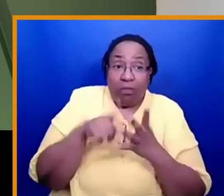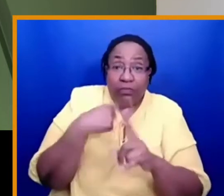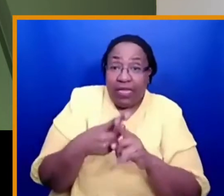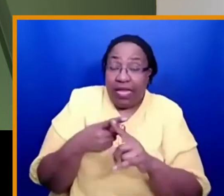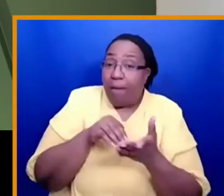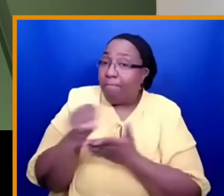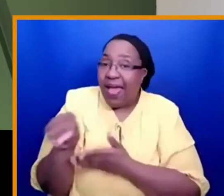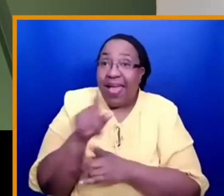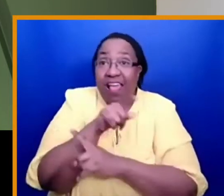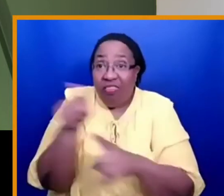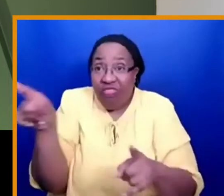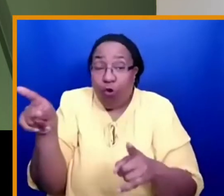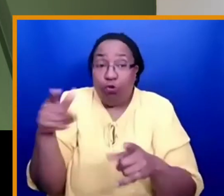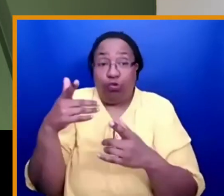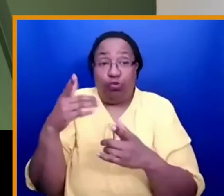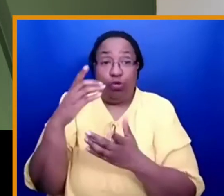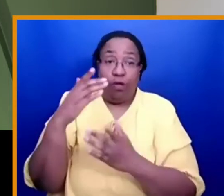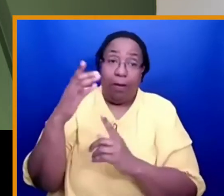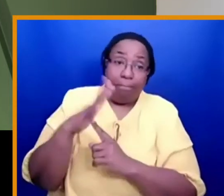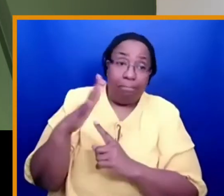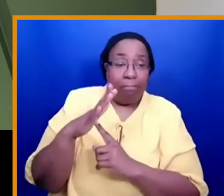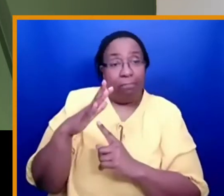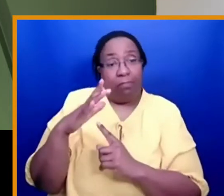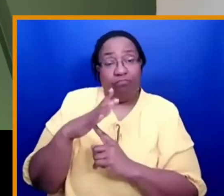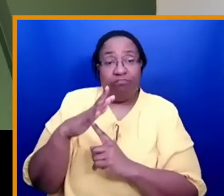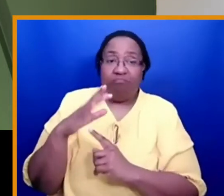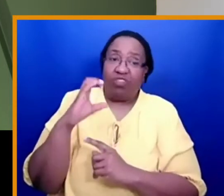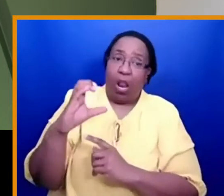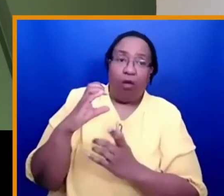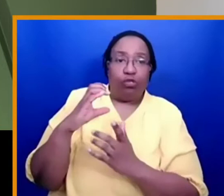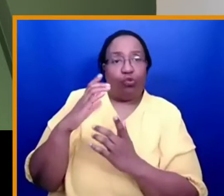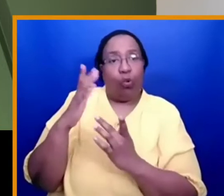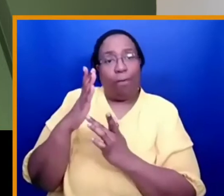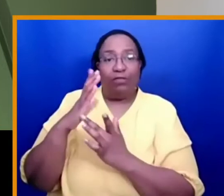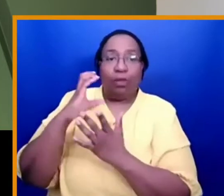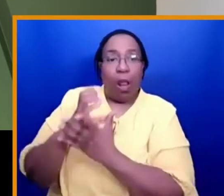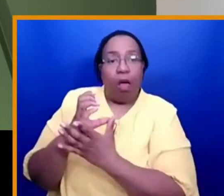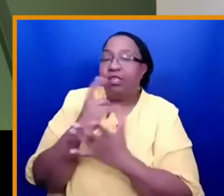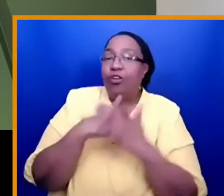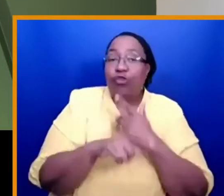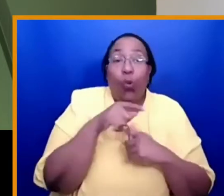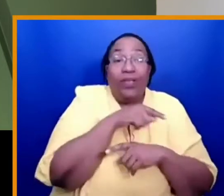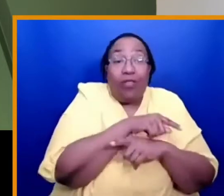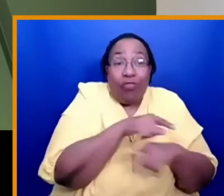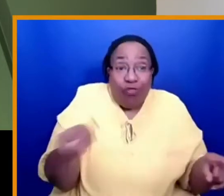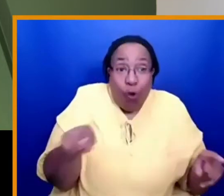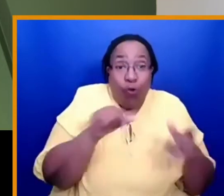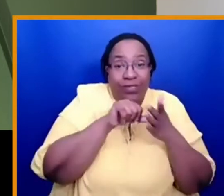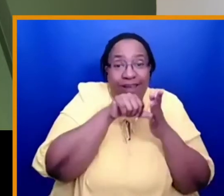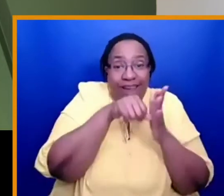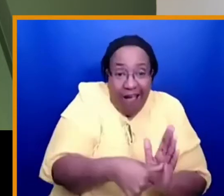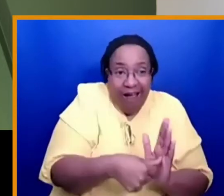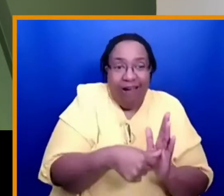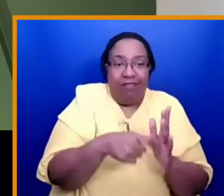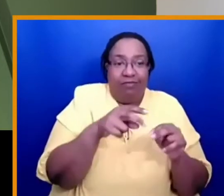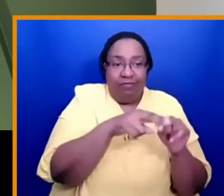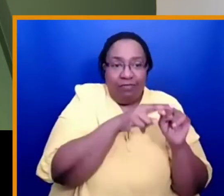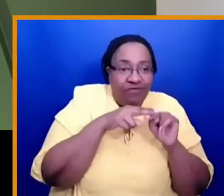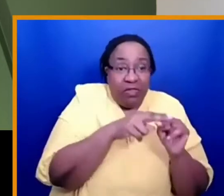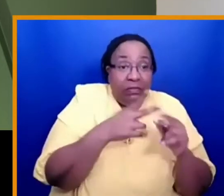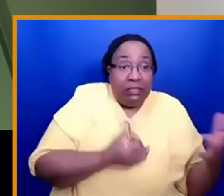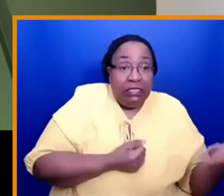The 31 million people who pay the government an average of 22% of their earnings in tax. Could it be that the argument is that